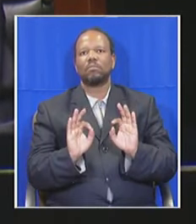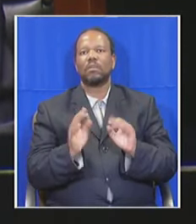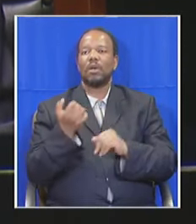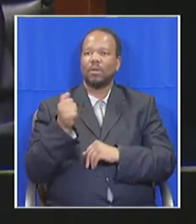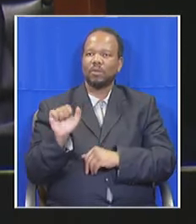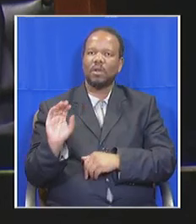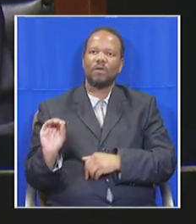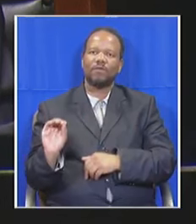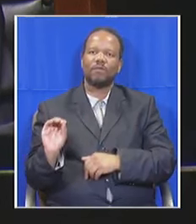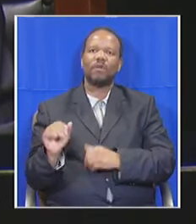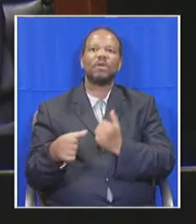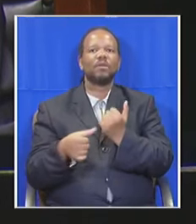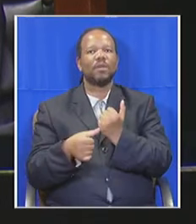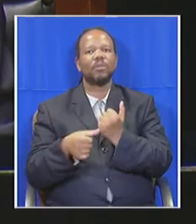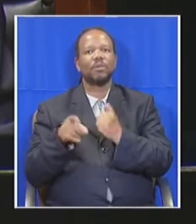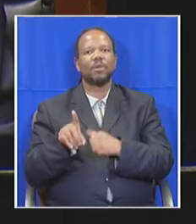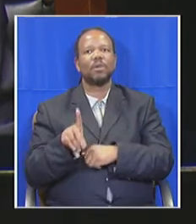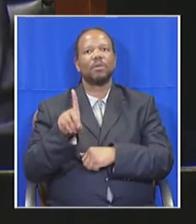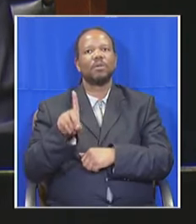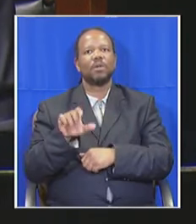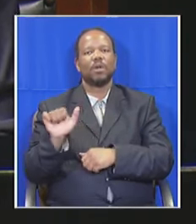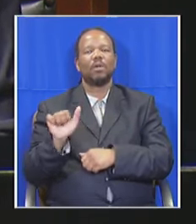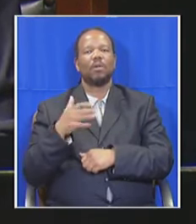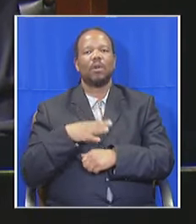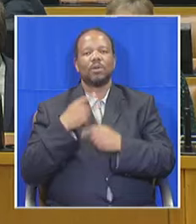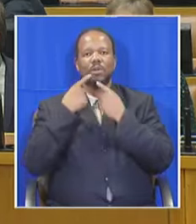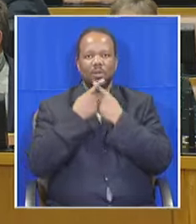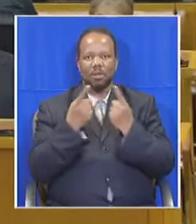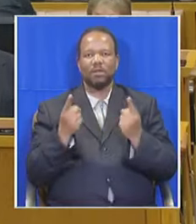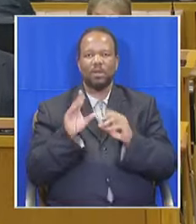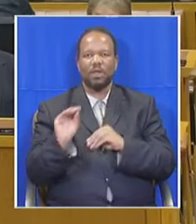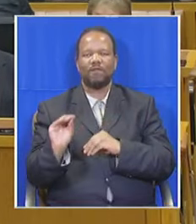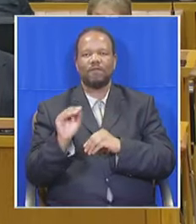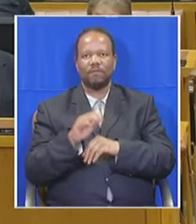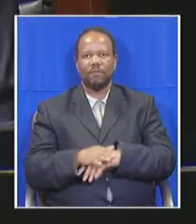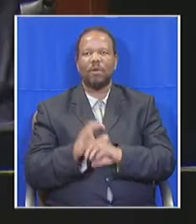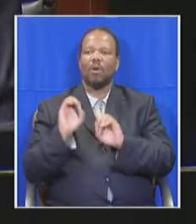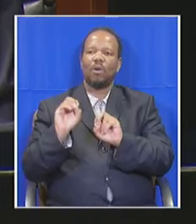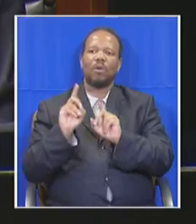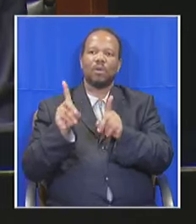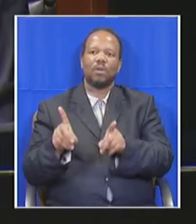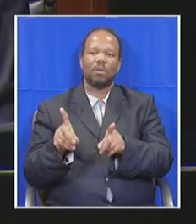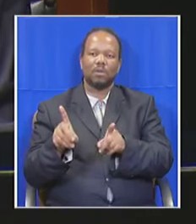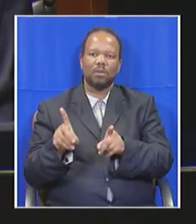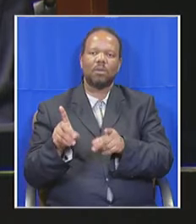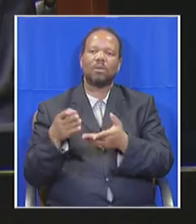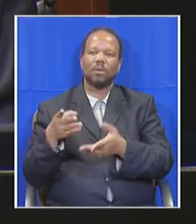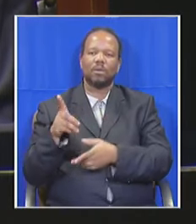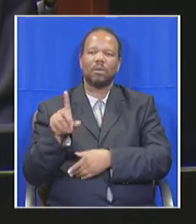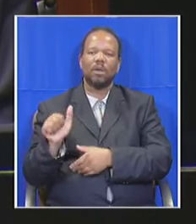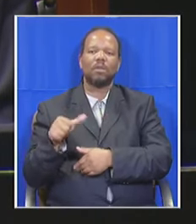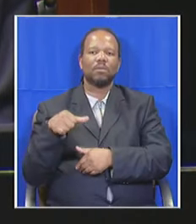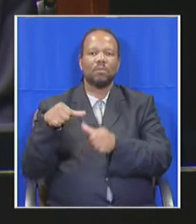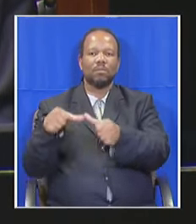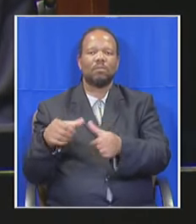Objections, Deputy Speaker, and the DA requests a declaration. Thank you. All right, let's give an opportunity for declarations. Go ahead, ma'am.